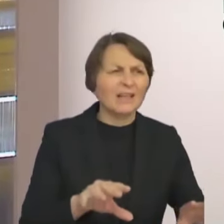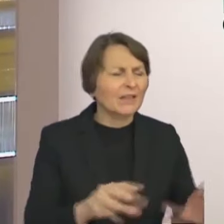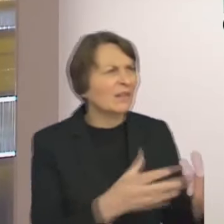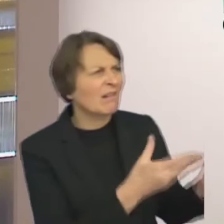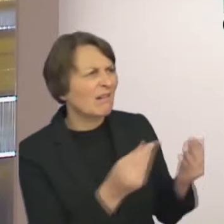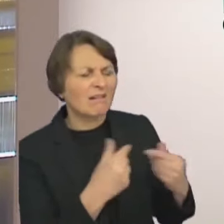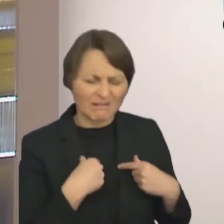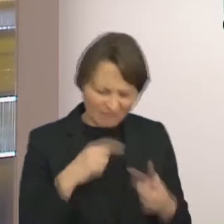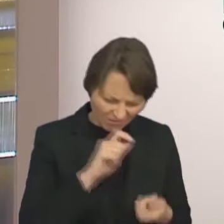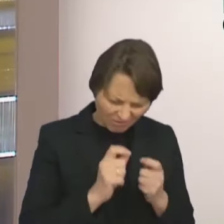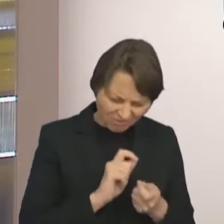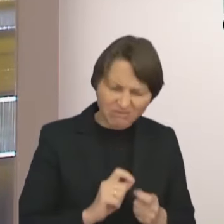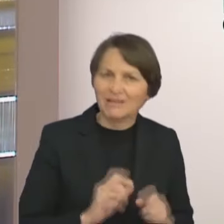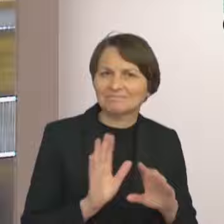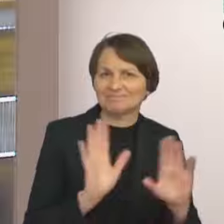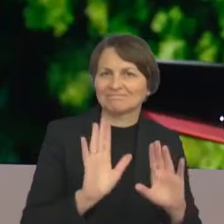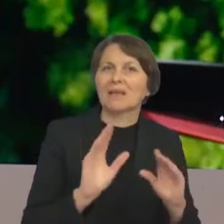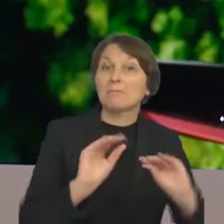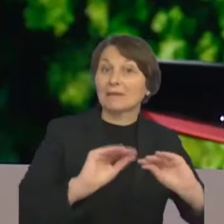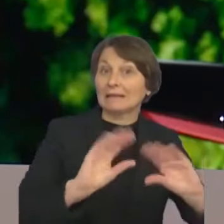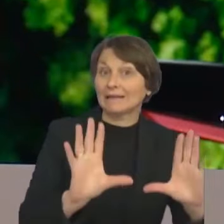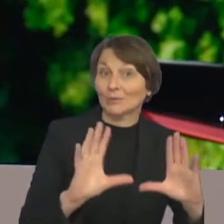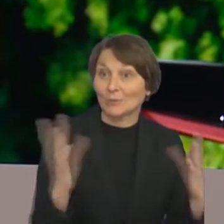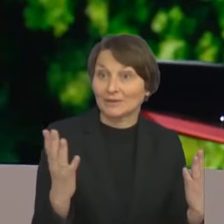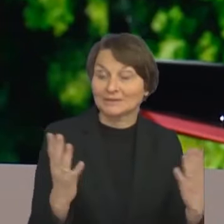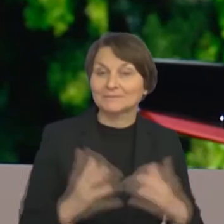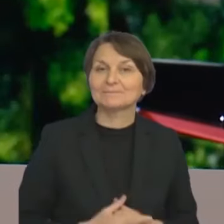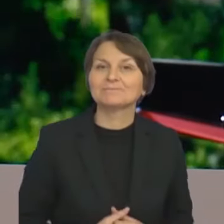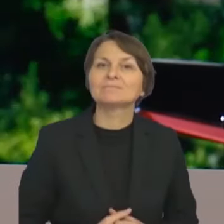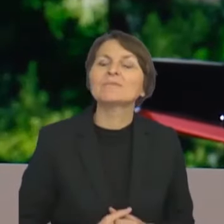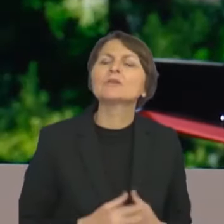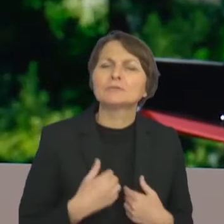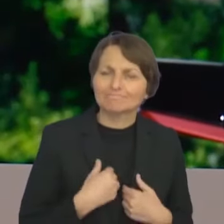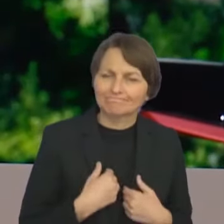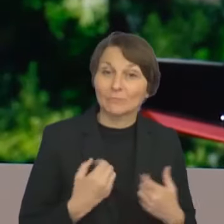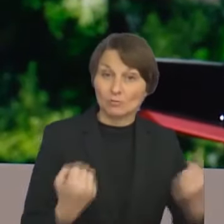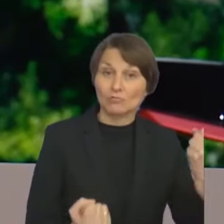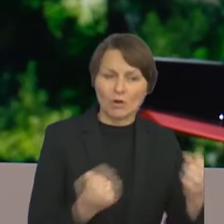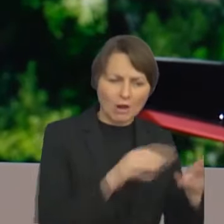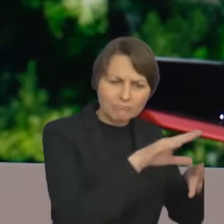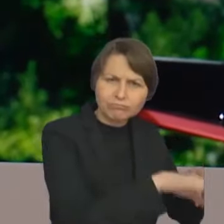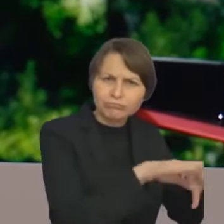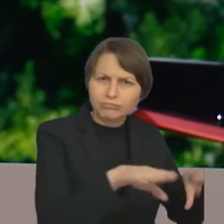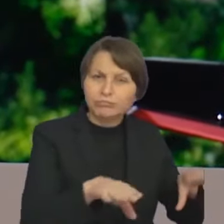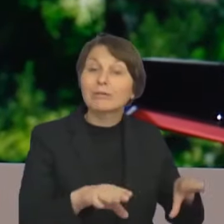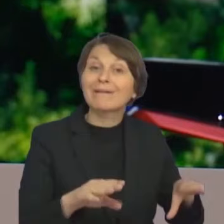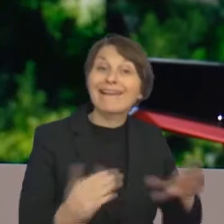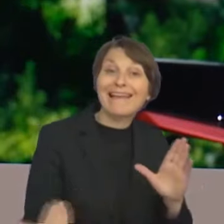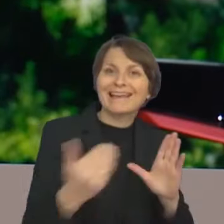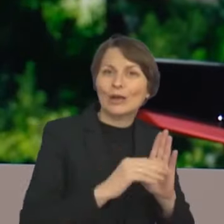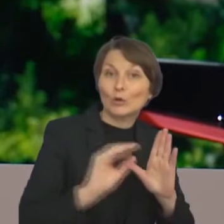this. Yes, we decided to reprice our vehicles, at least on certain markets. And